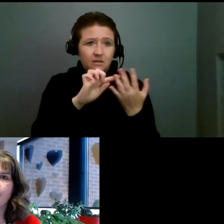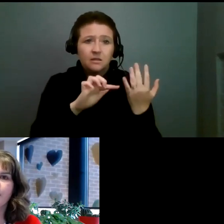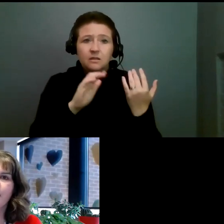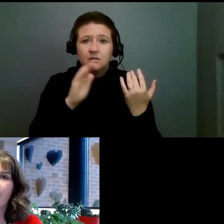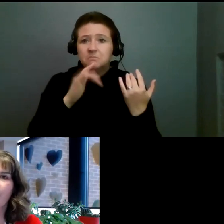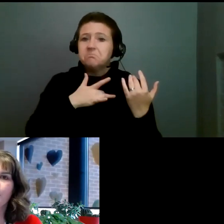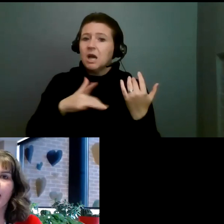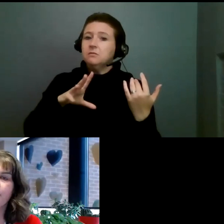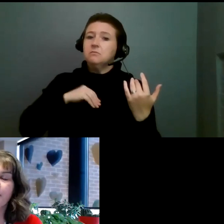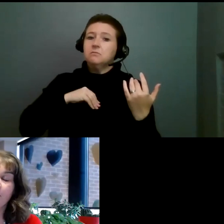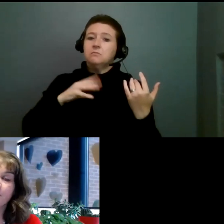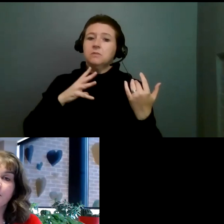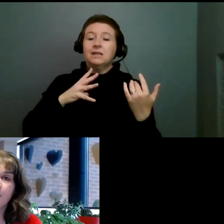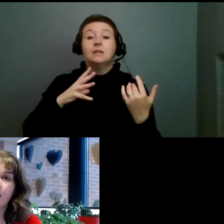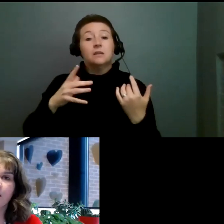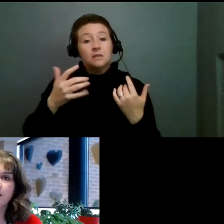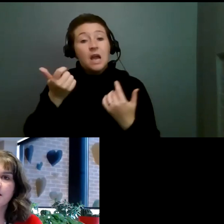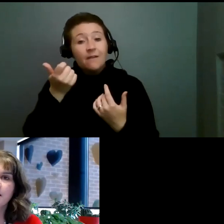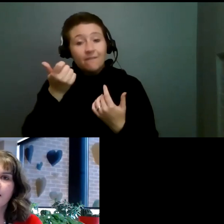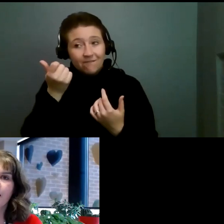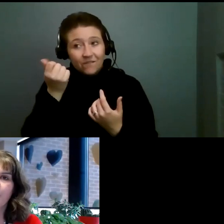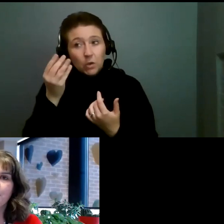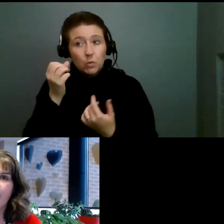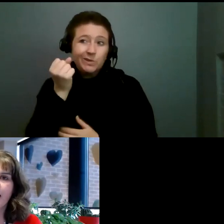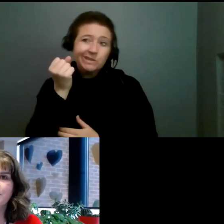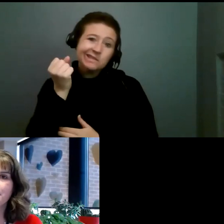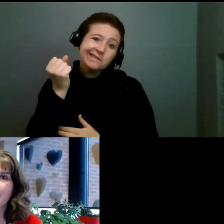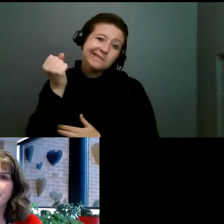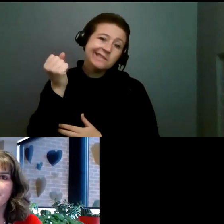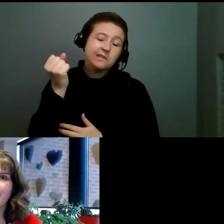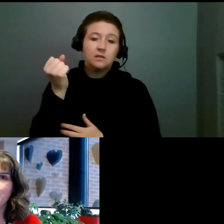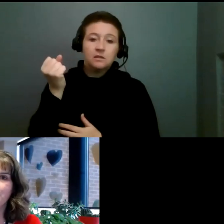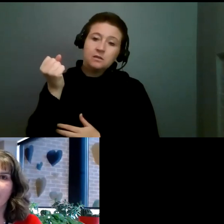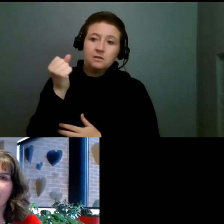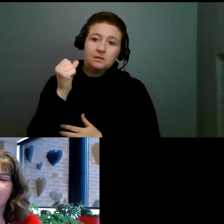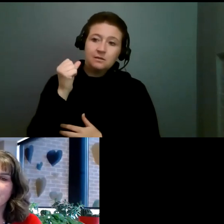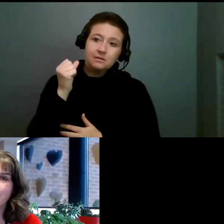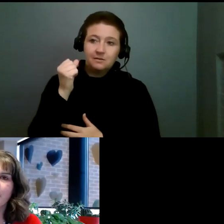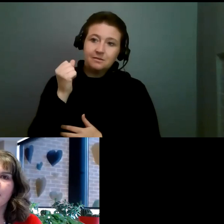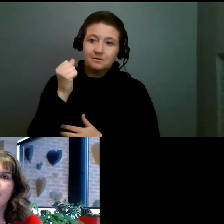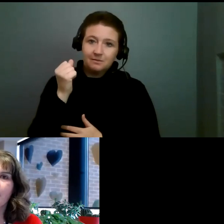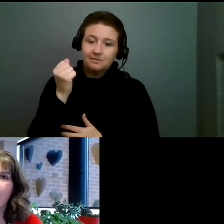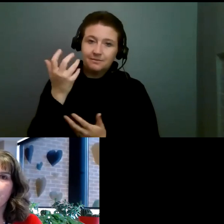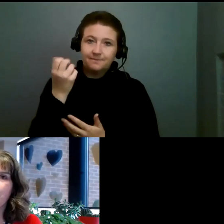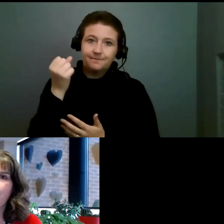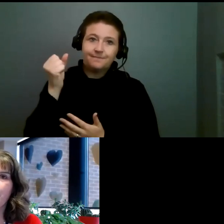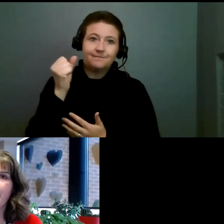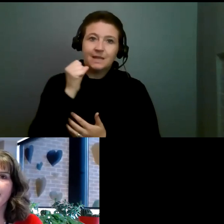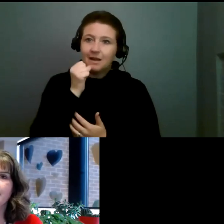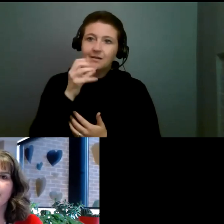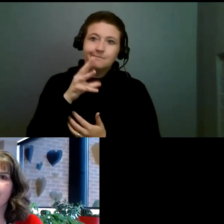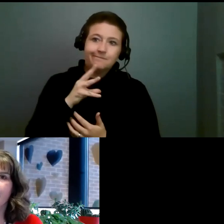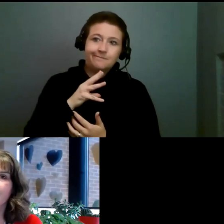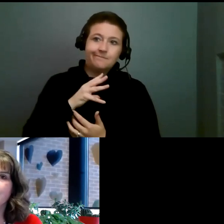care of. We have found a few that aren't as receptive as we would like them to be.